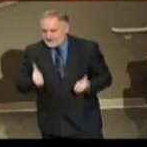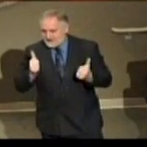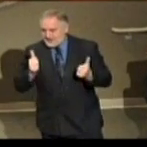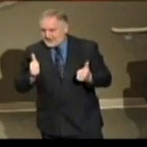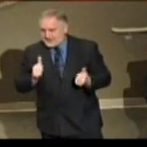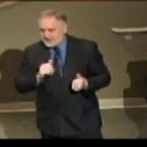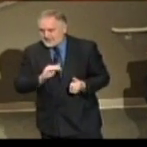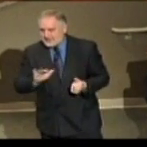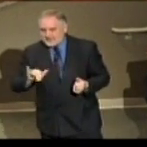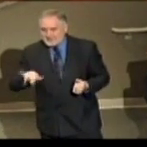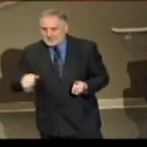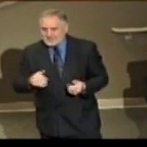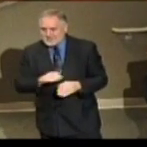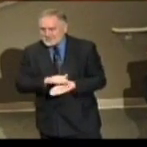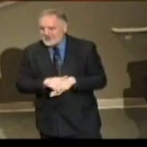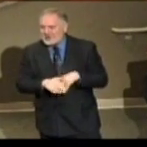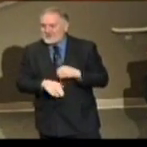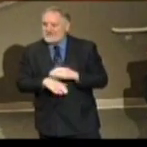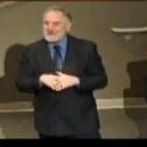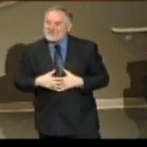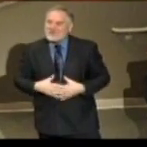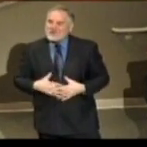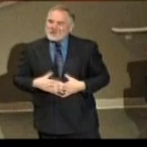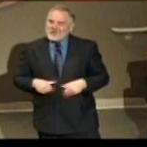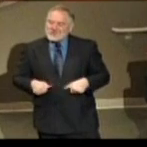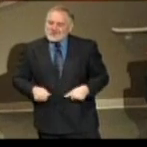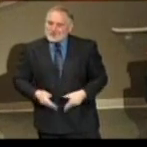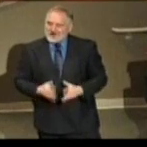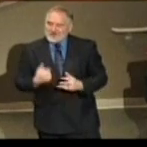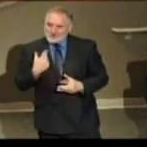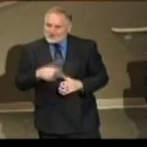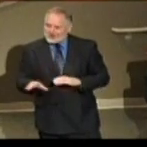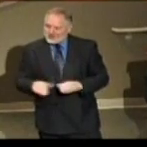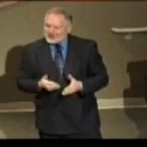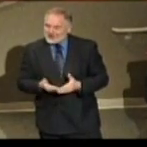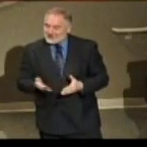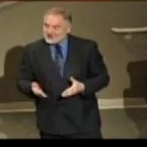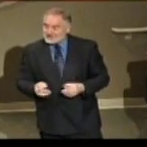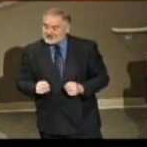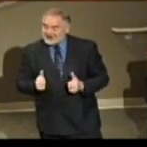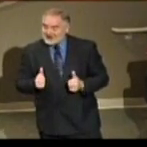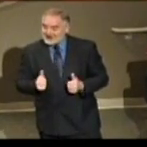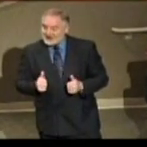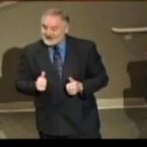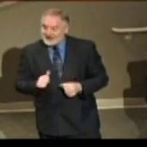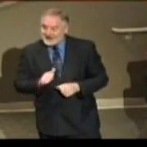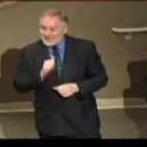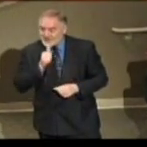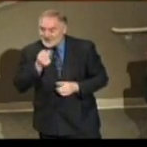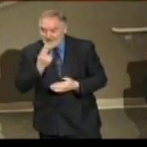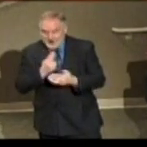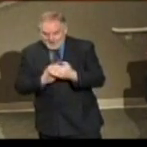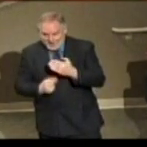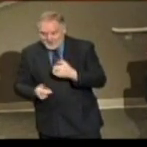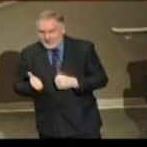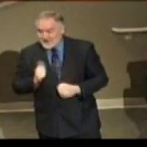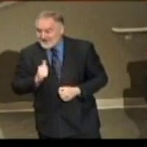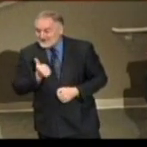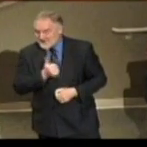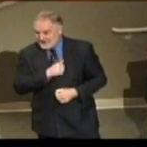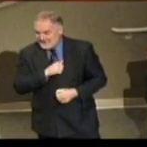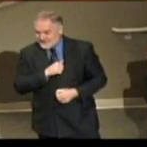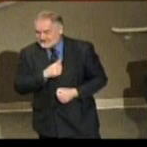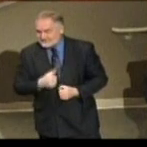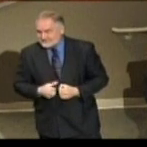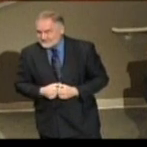suddenly you're just comfortable with the way you're doing it. And suddenly we're not humbling